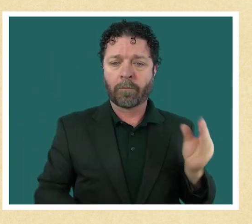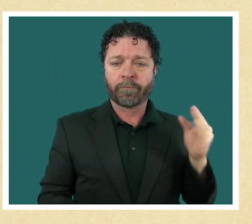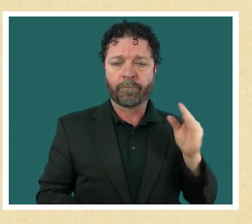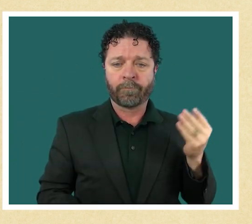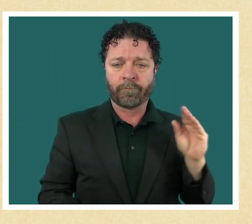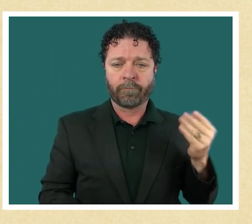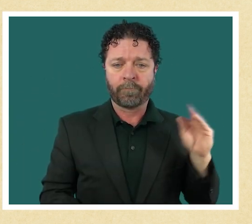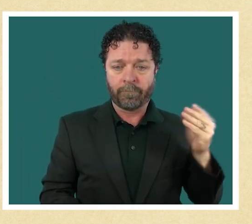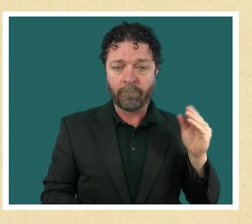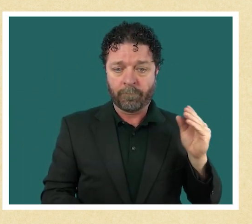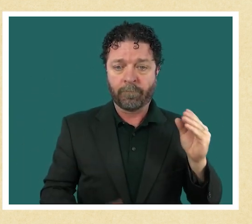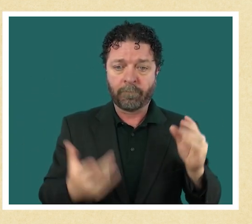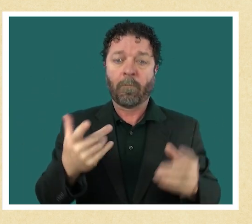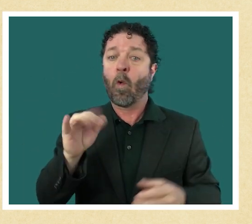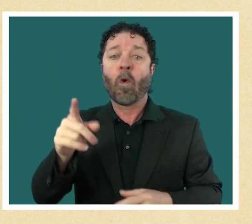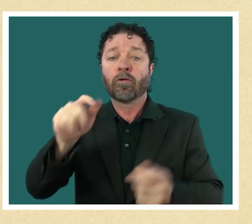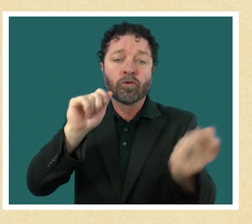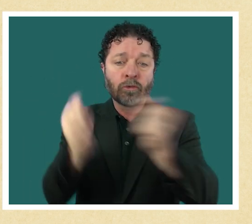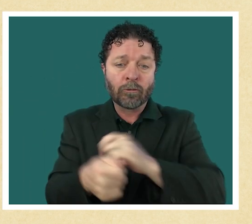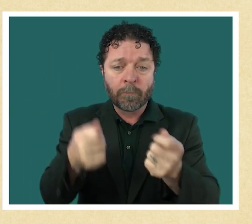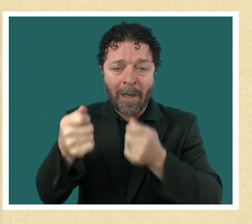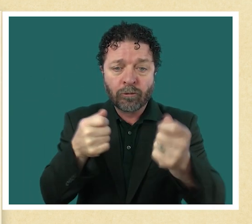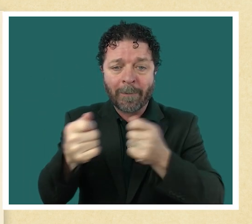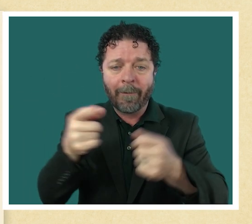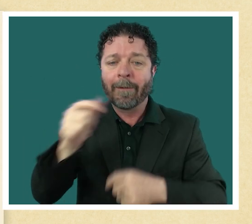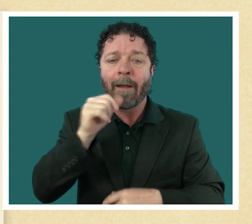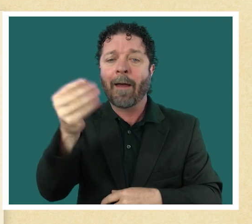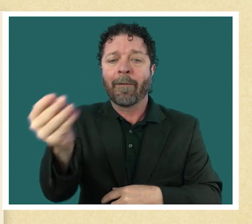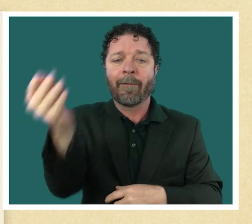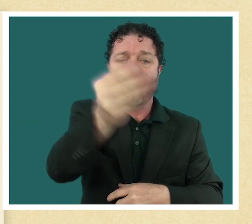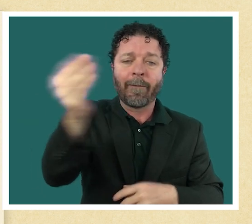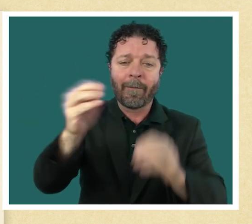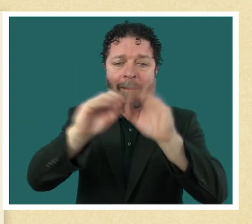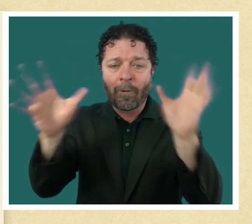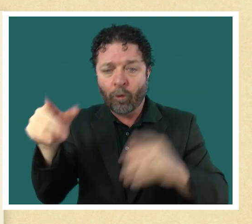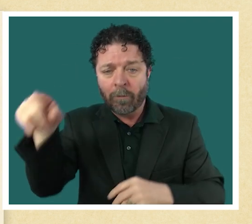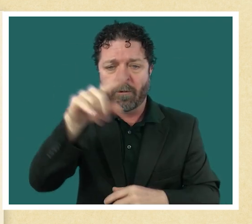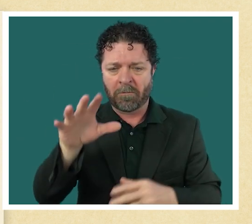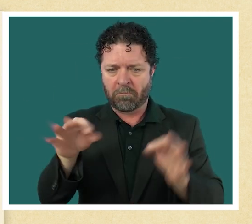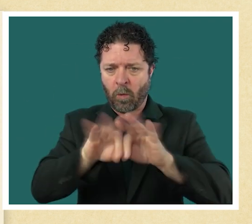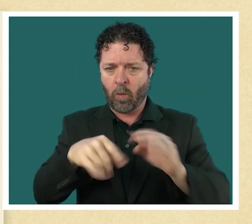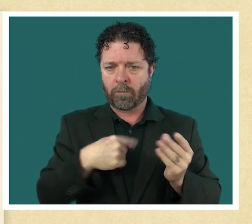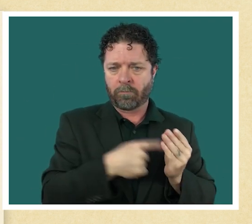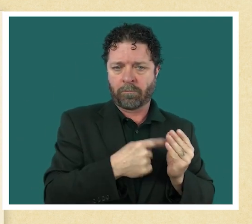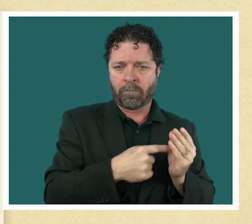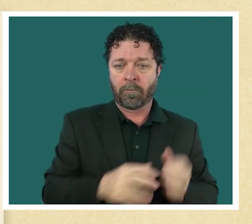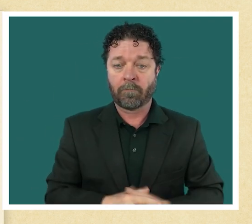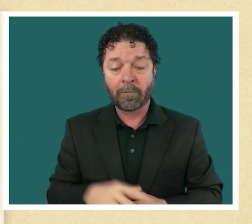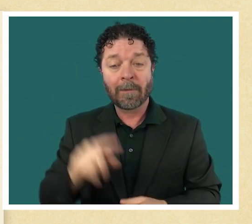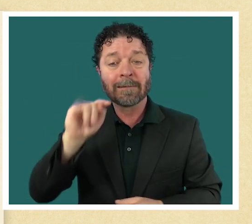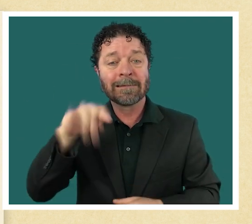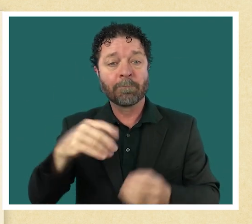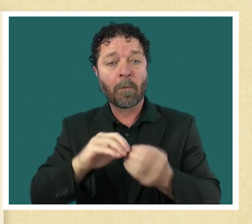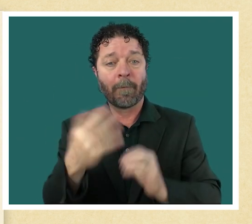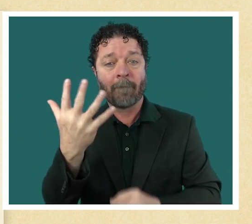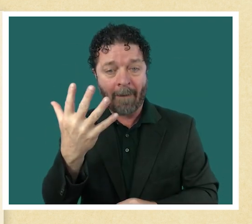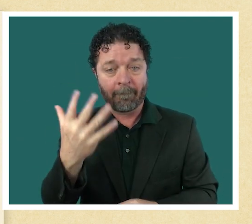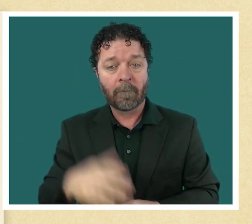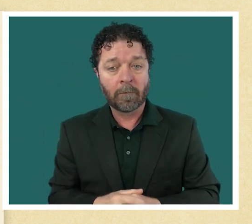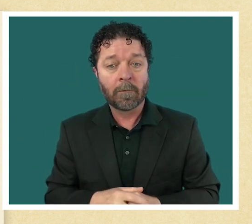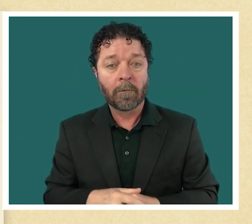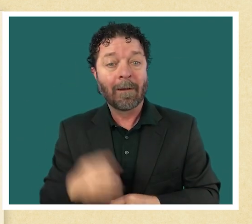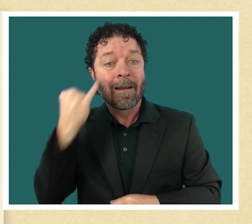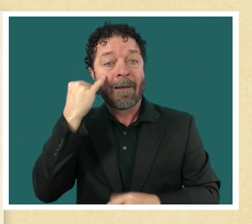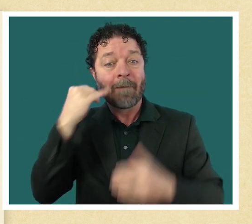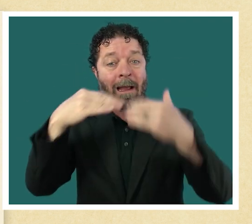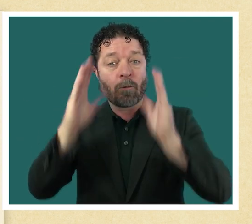management. Tip number 5. If the housing provider denies the request, you can take steps to enforce your